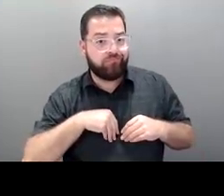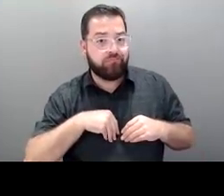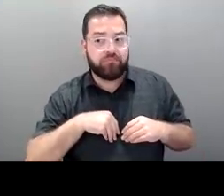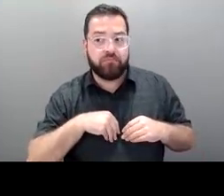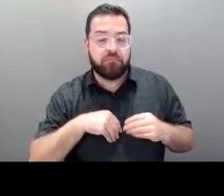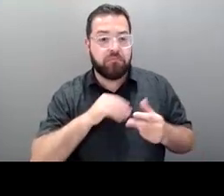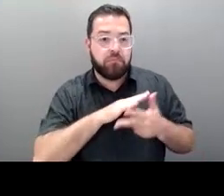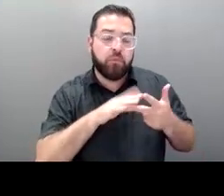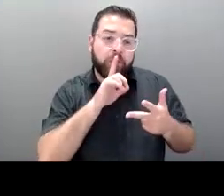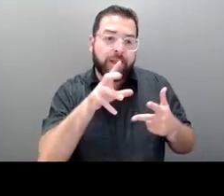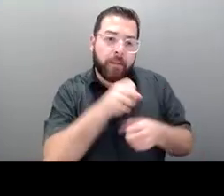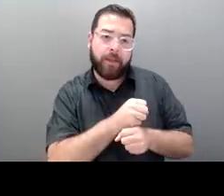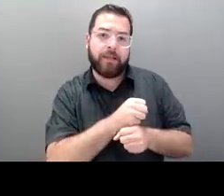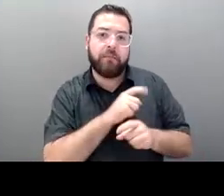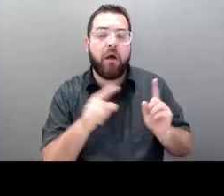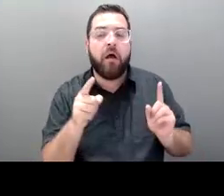condensed, but